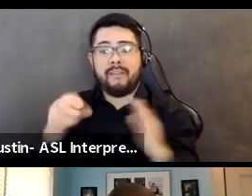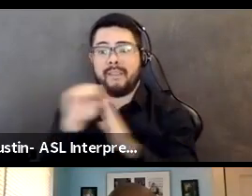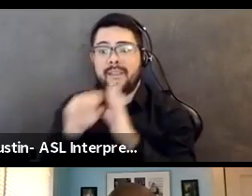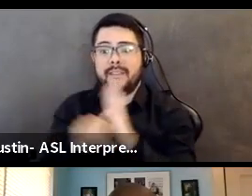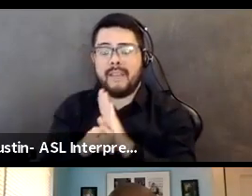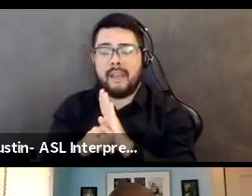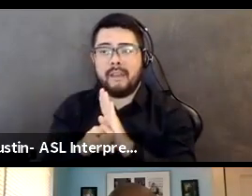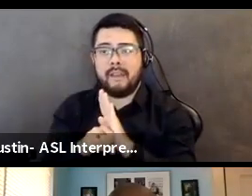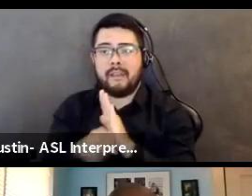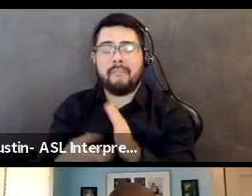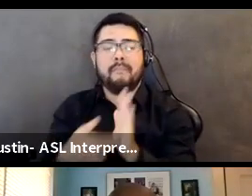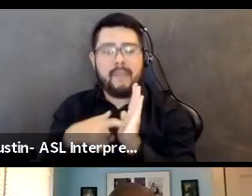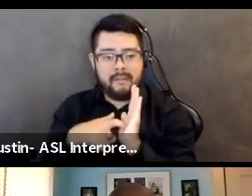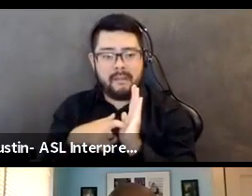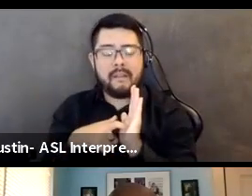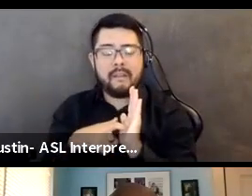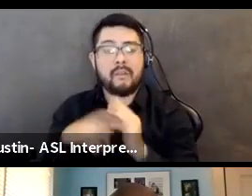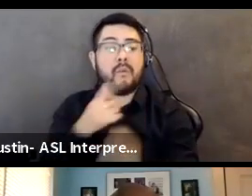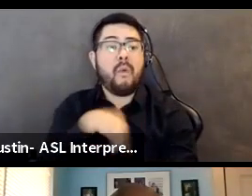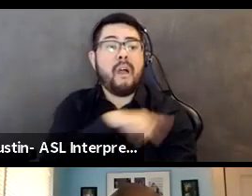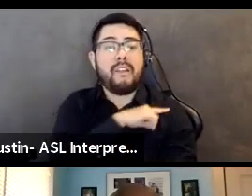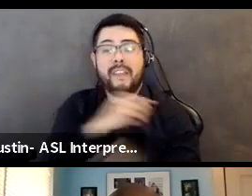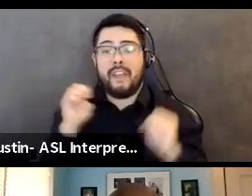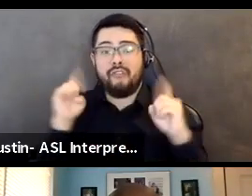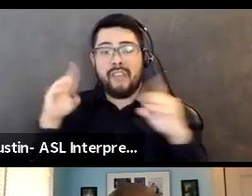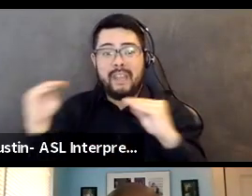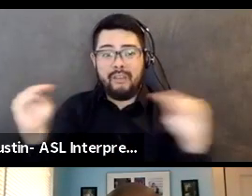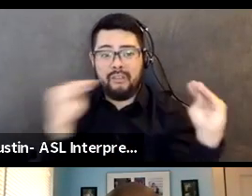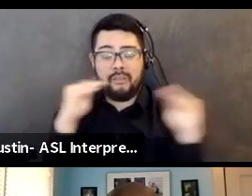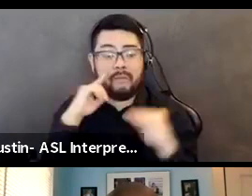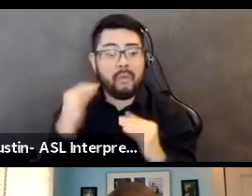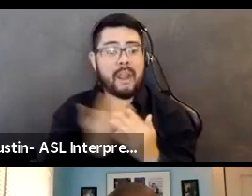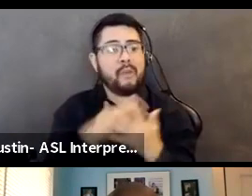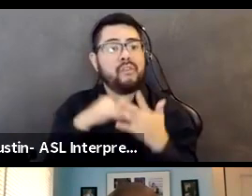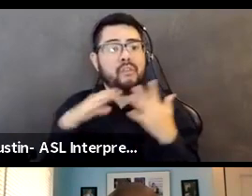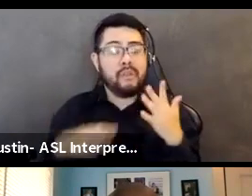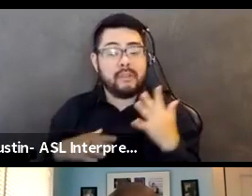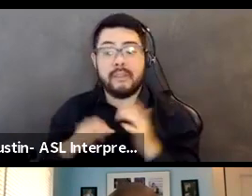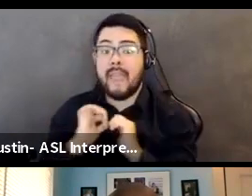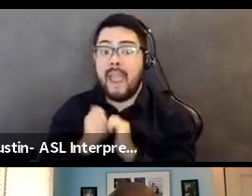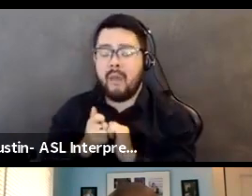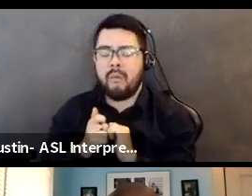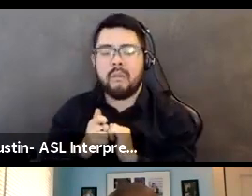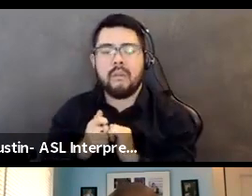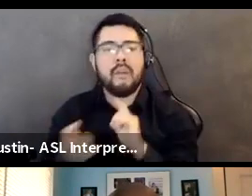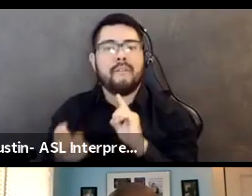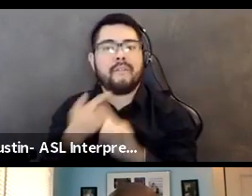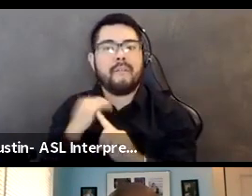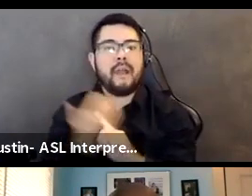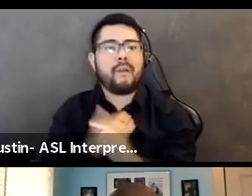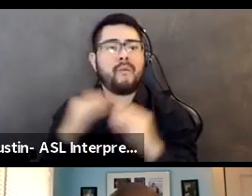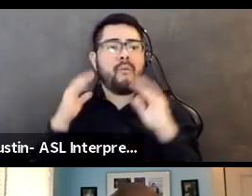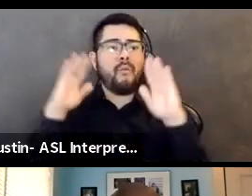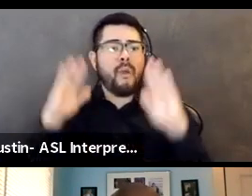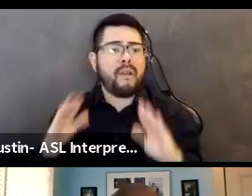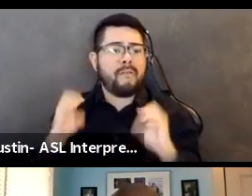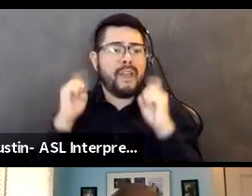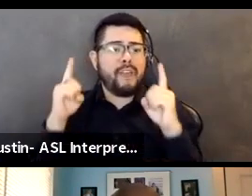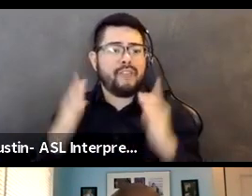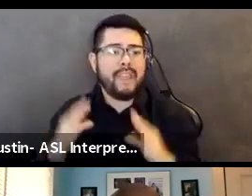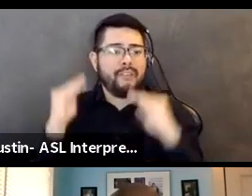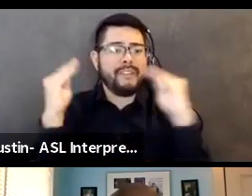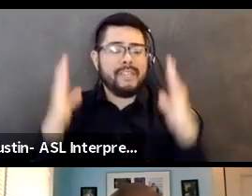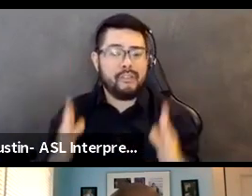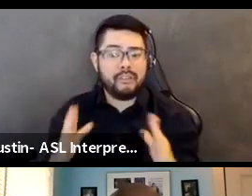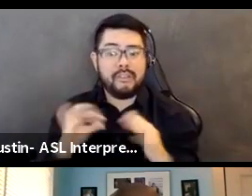stay mandated quality education to our students through the great educators that we have to make sure that we properly fund